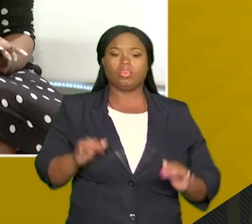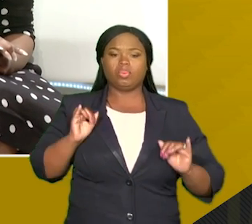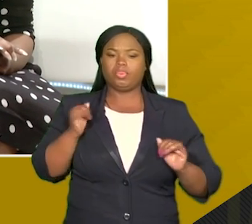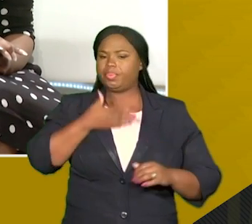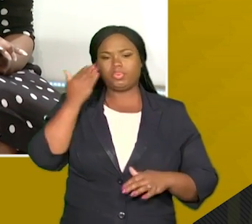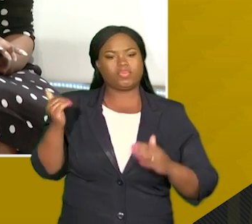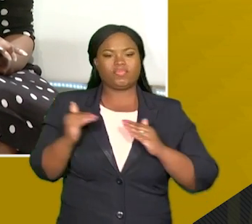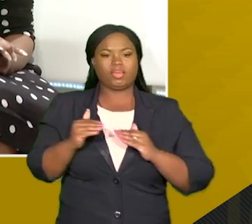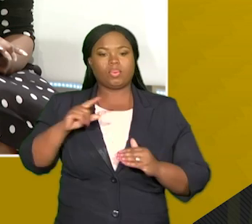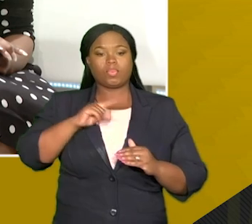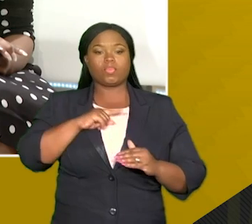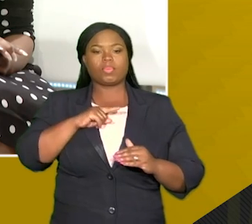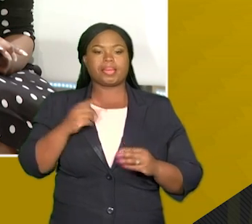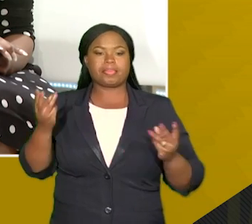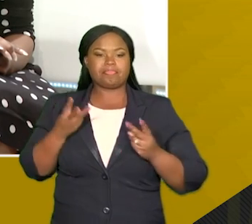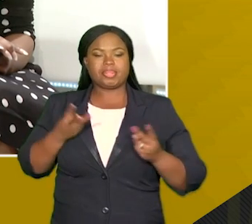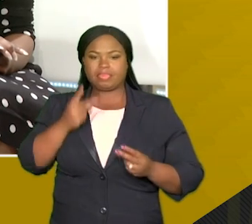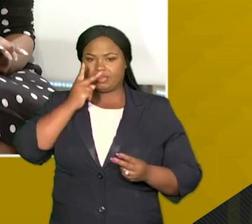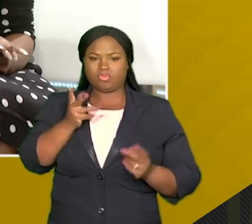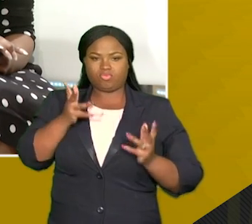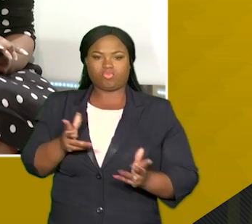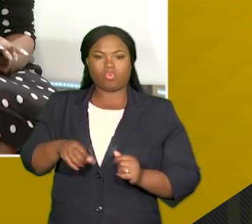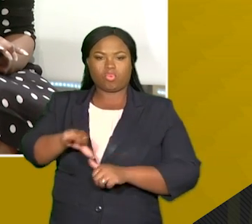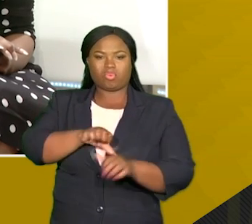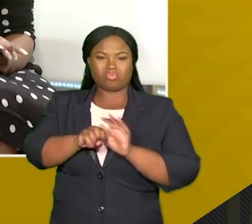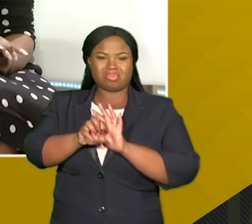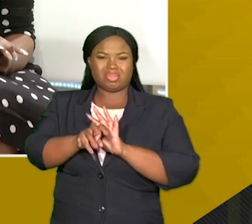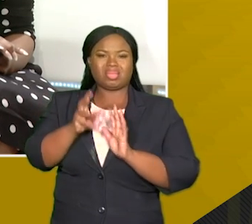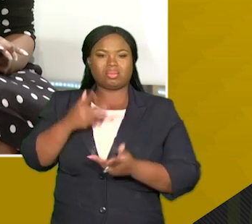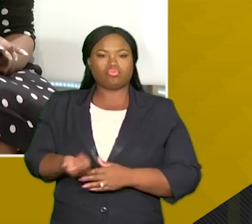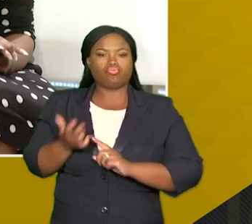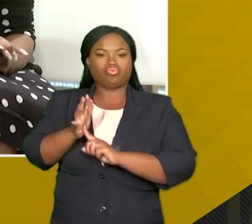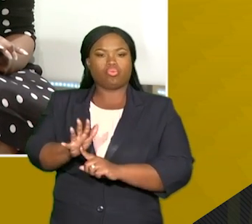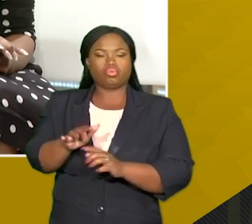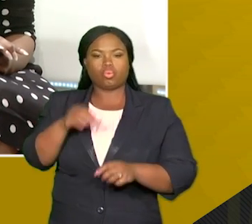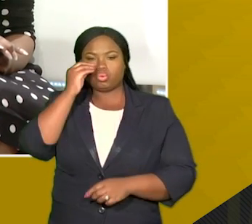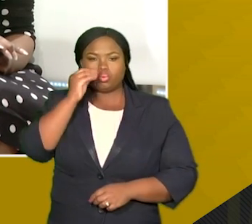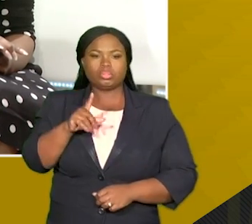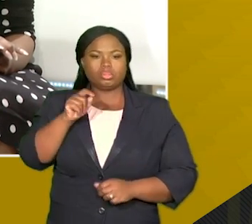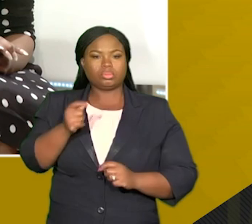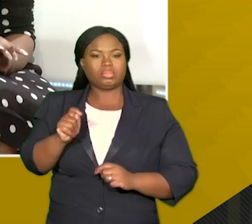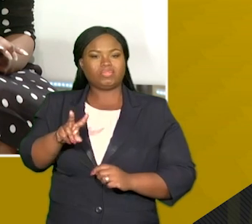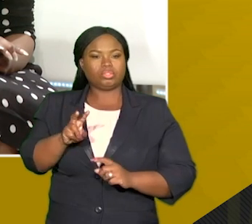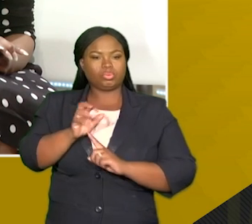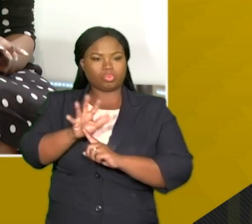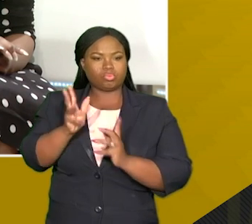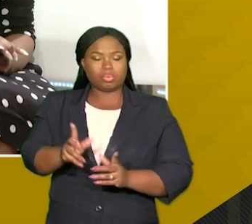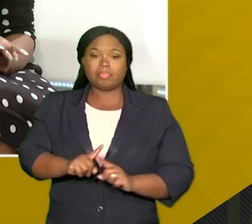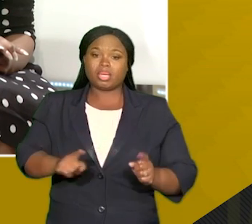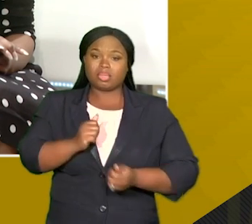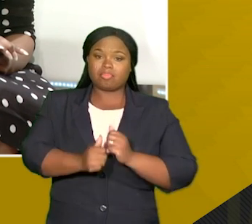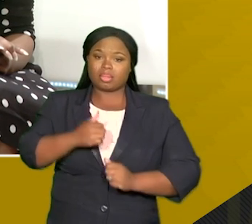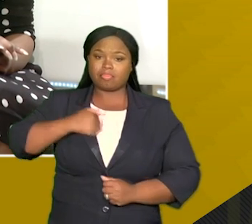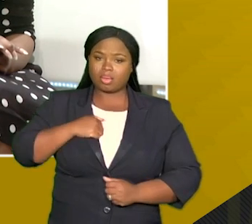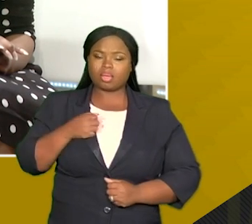fair because that's what people see on the media. That's what the media tells them. But the sad thing is that my brother was on